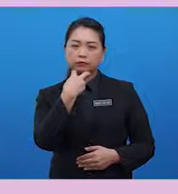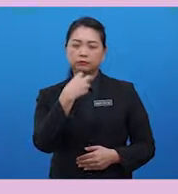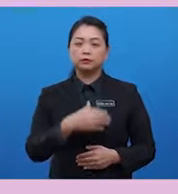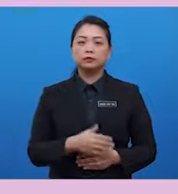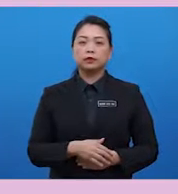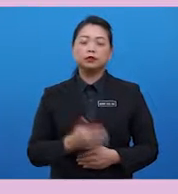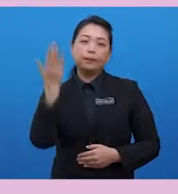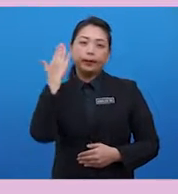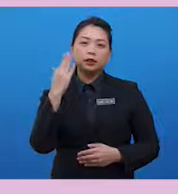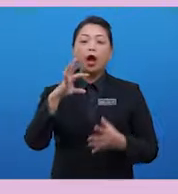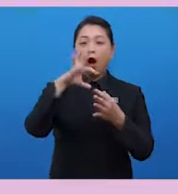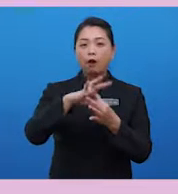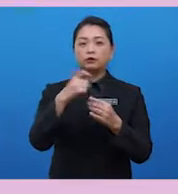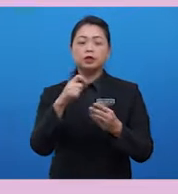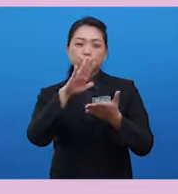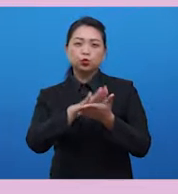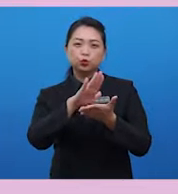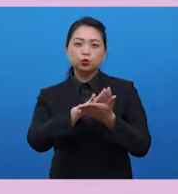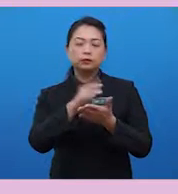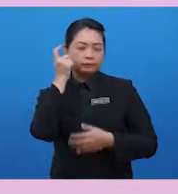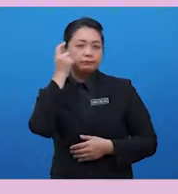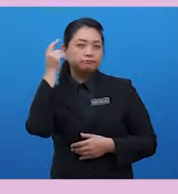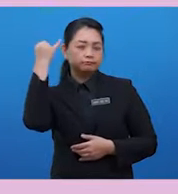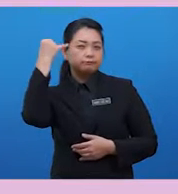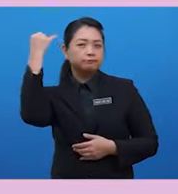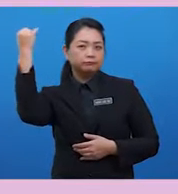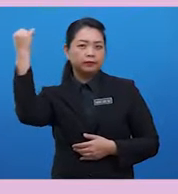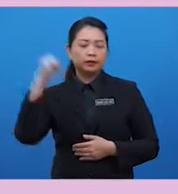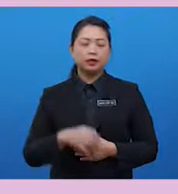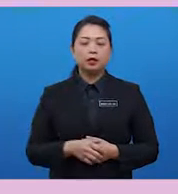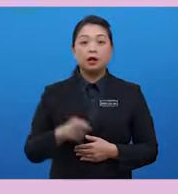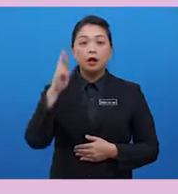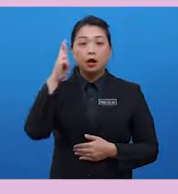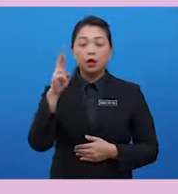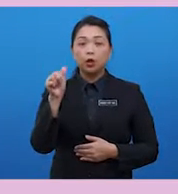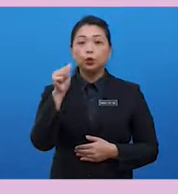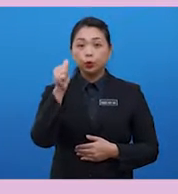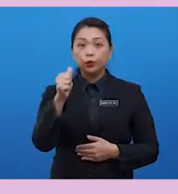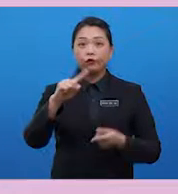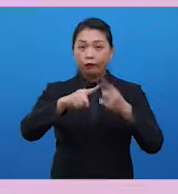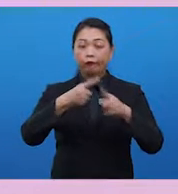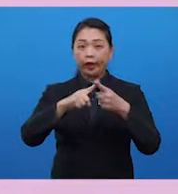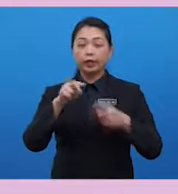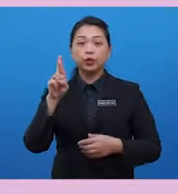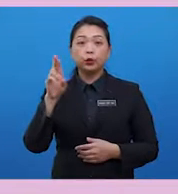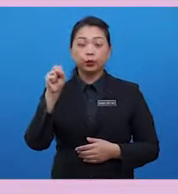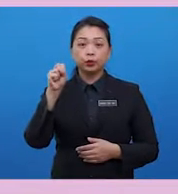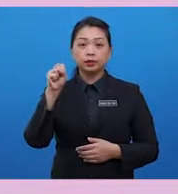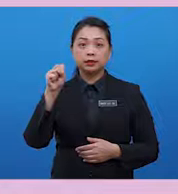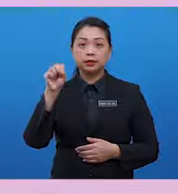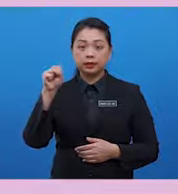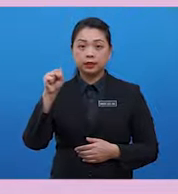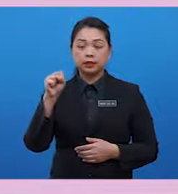the back of a school's building. Imagine this. Her good friend, Rose, from another